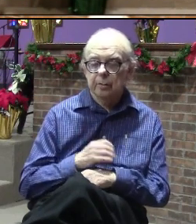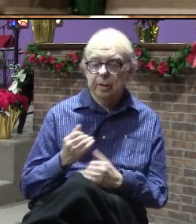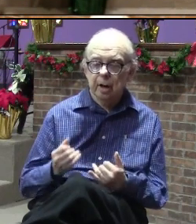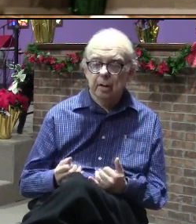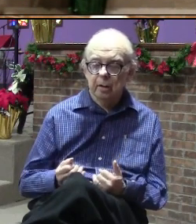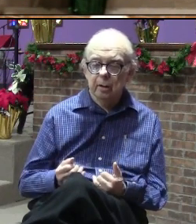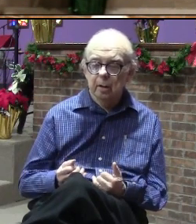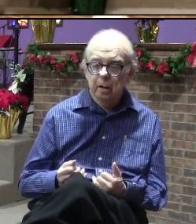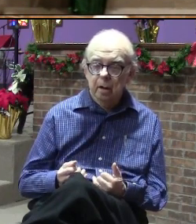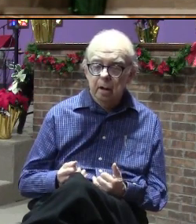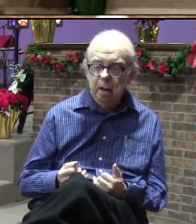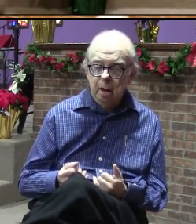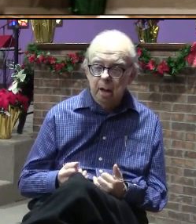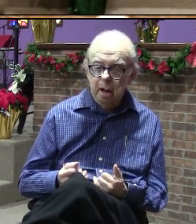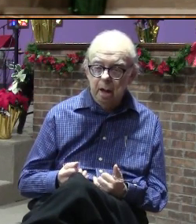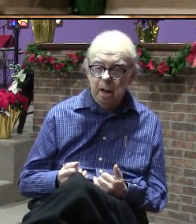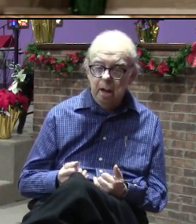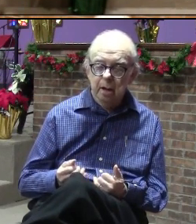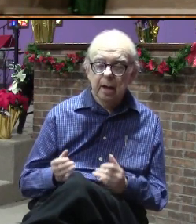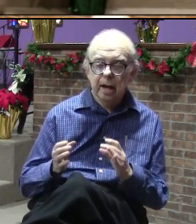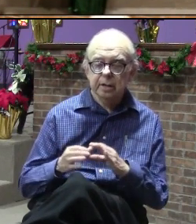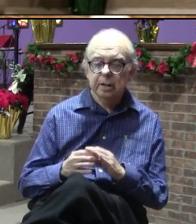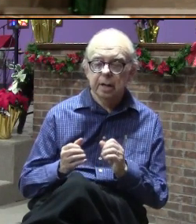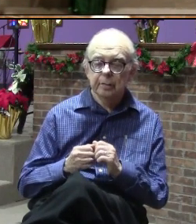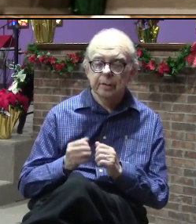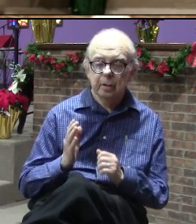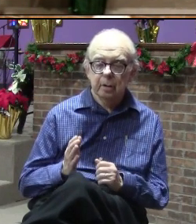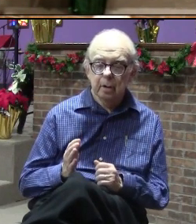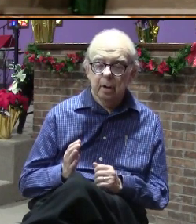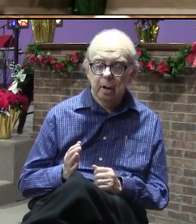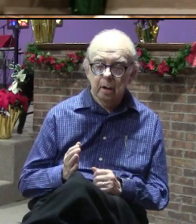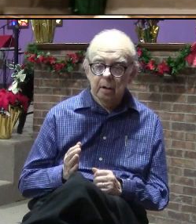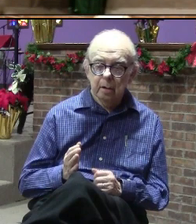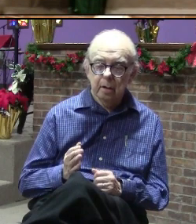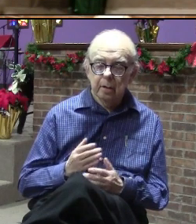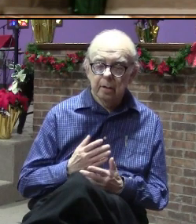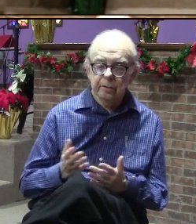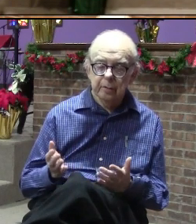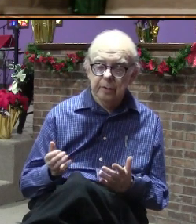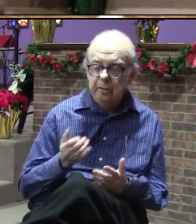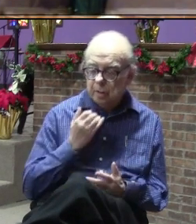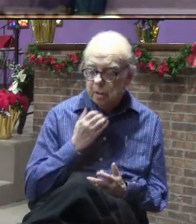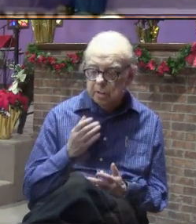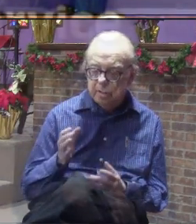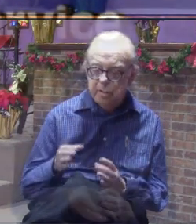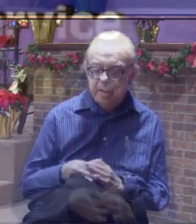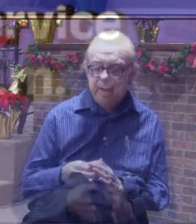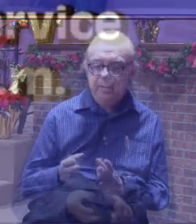and reconnect, because something's wrong with the connection here.